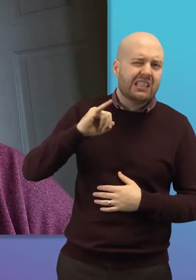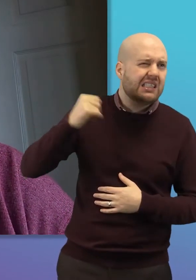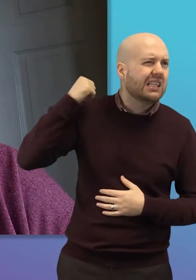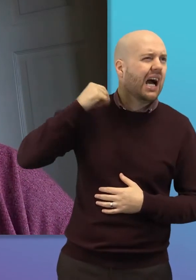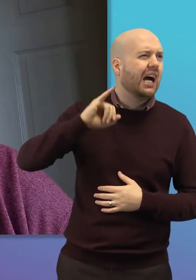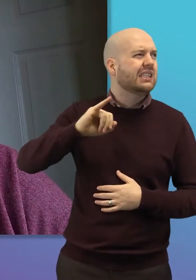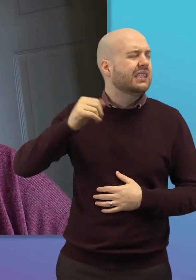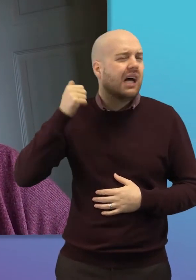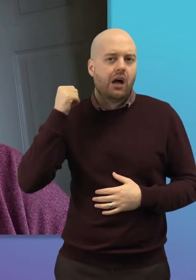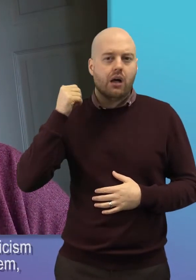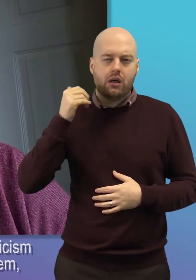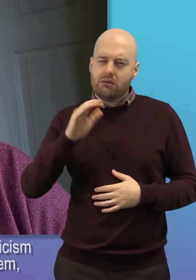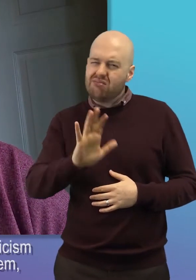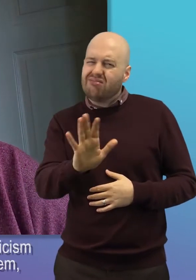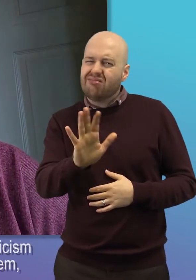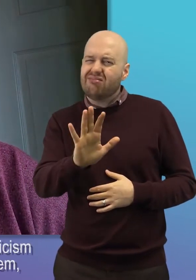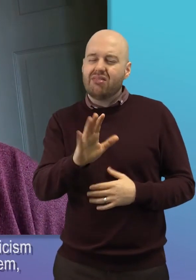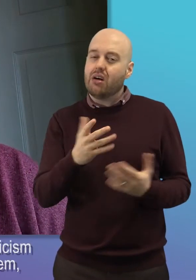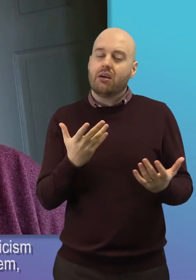could at the time?